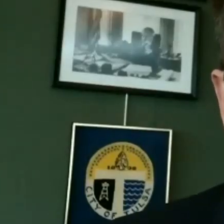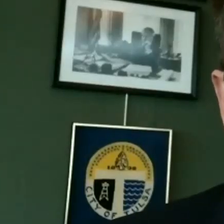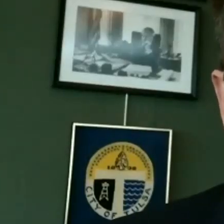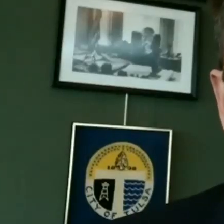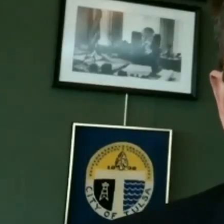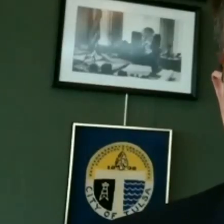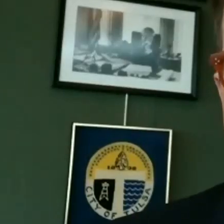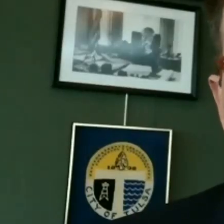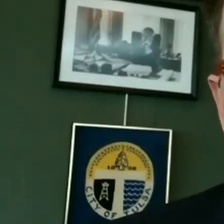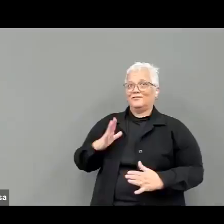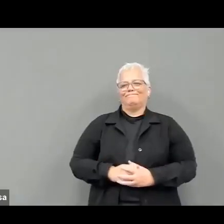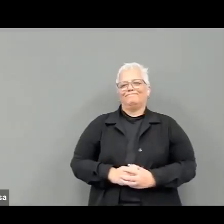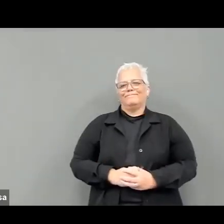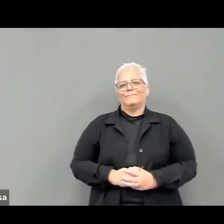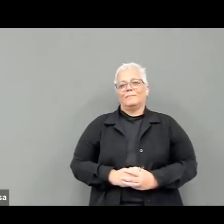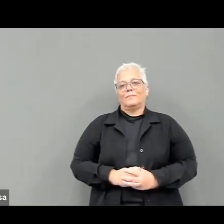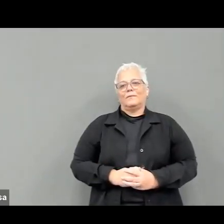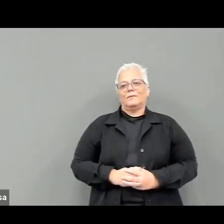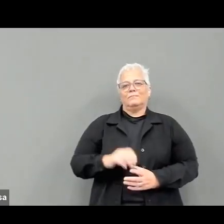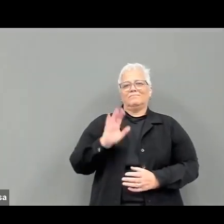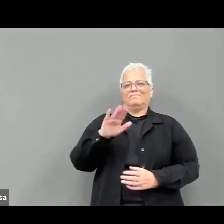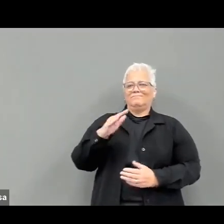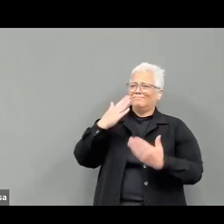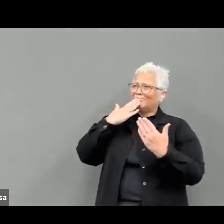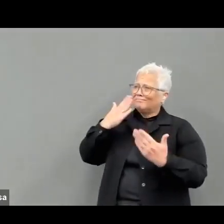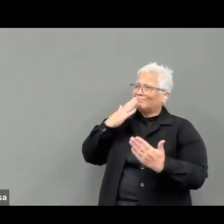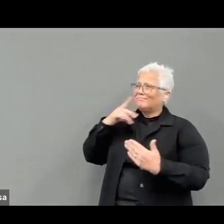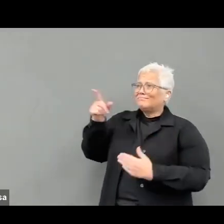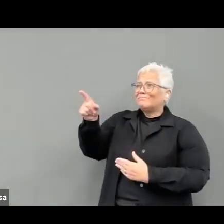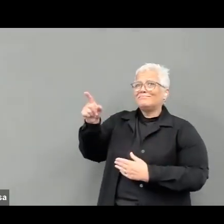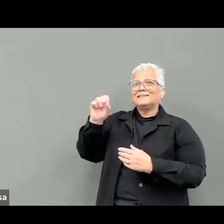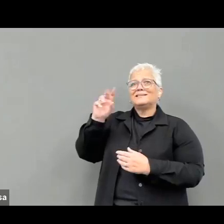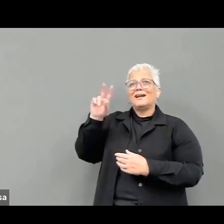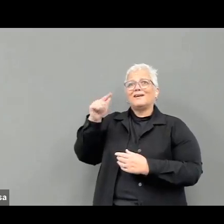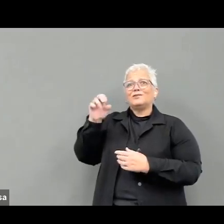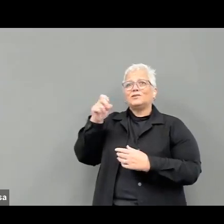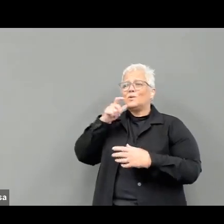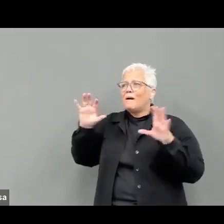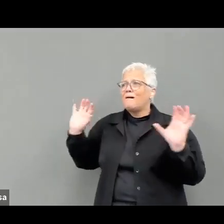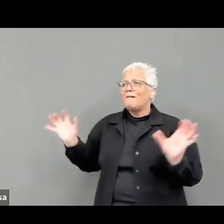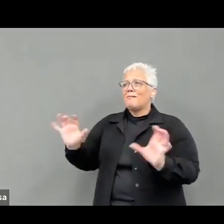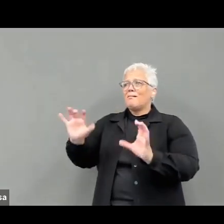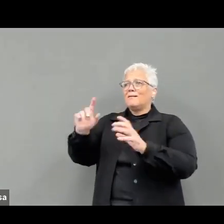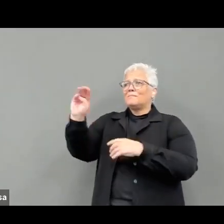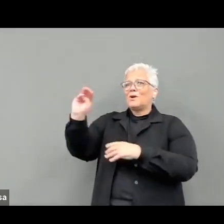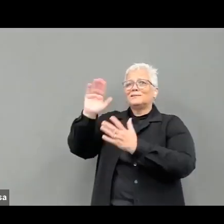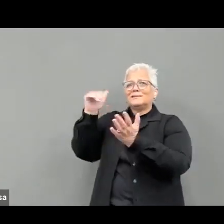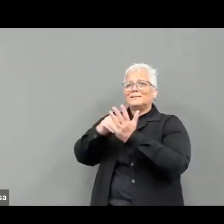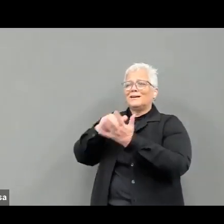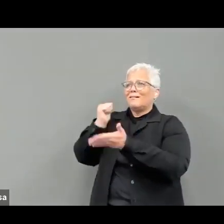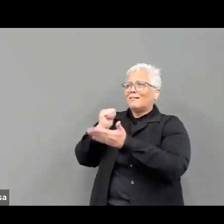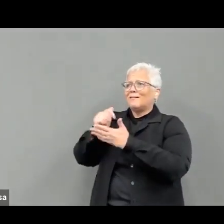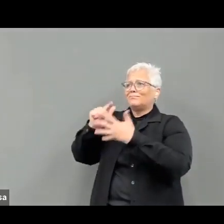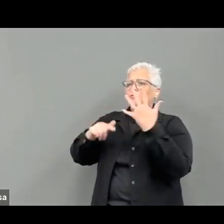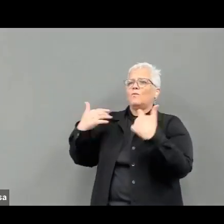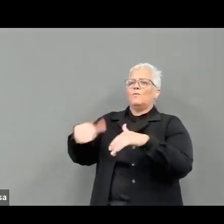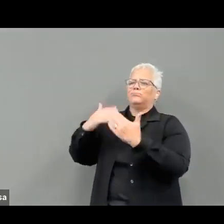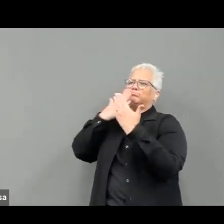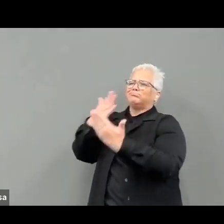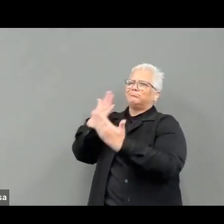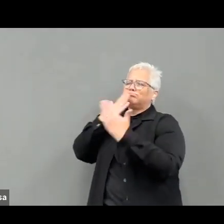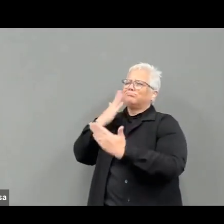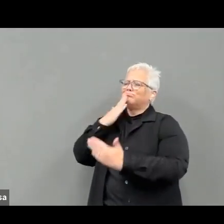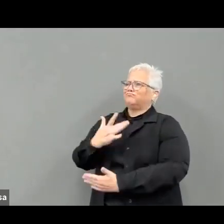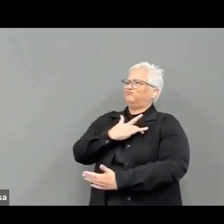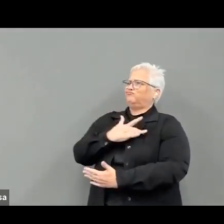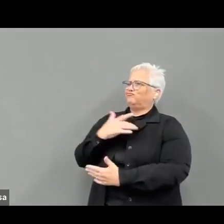Savage. I'm so thankful for the work that Morton and other healthcare partners are doing in Tulsa County right now to